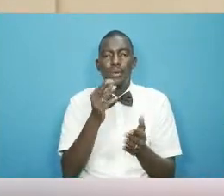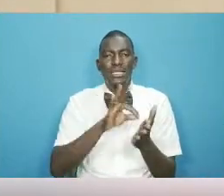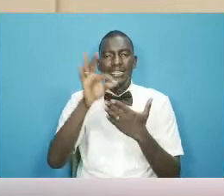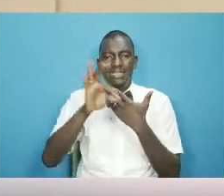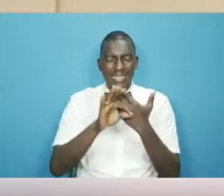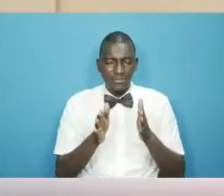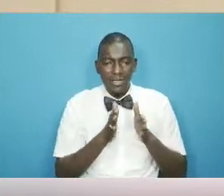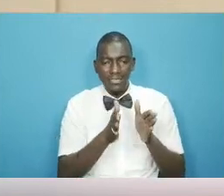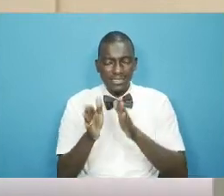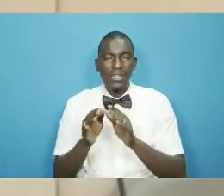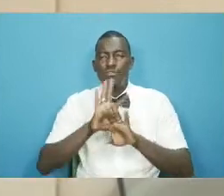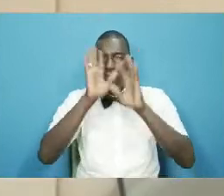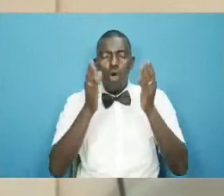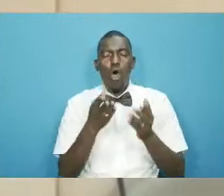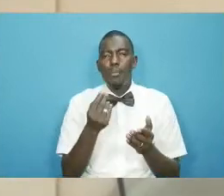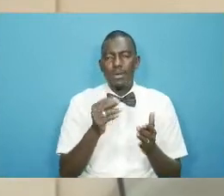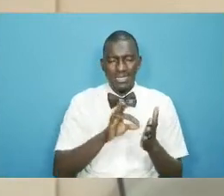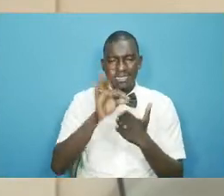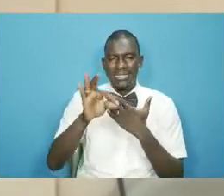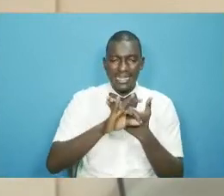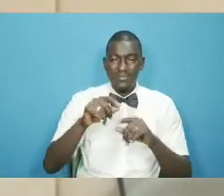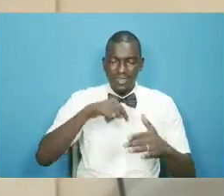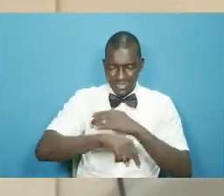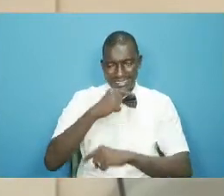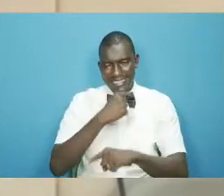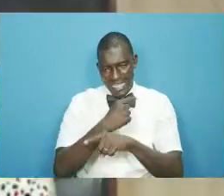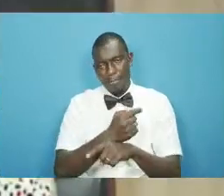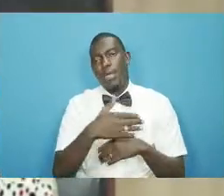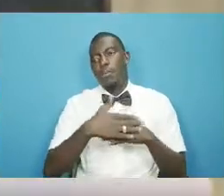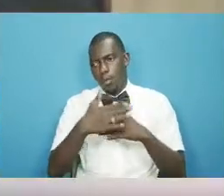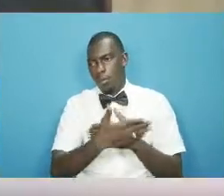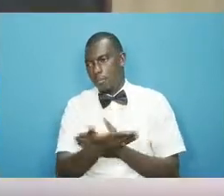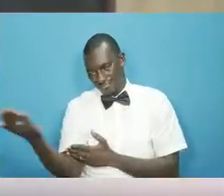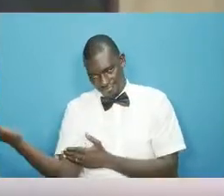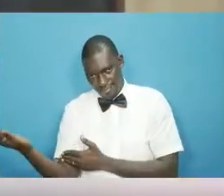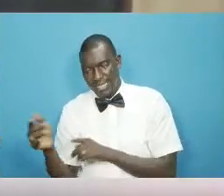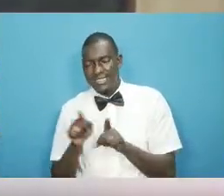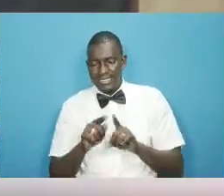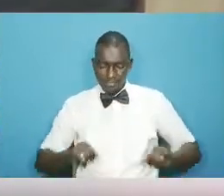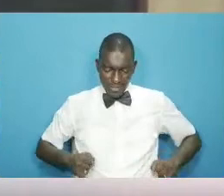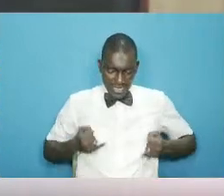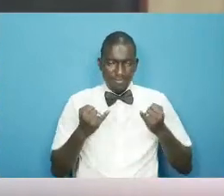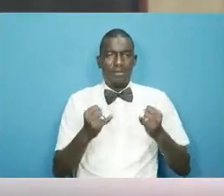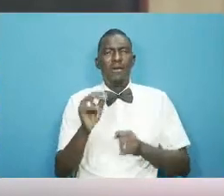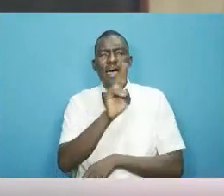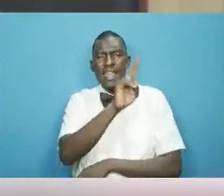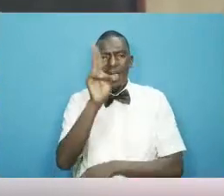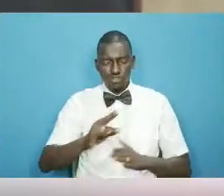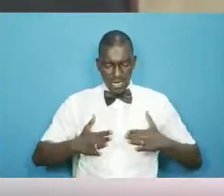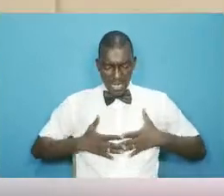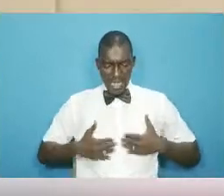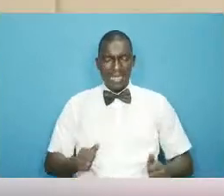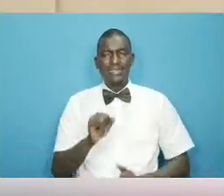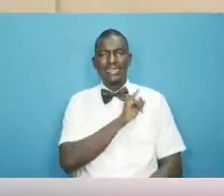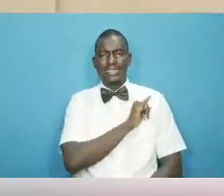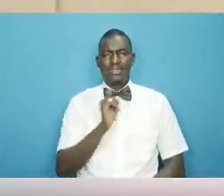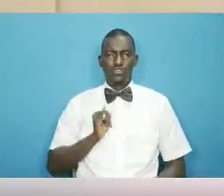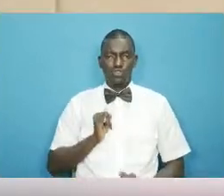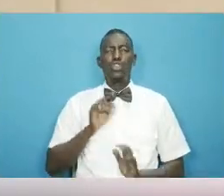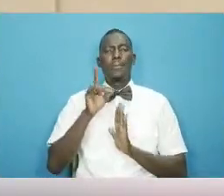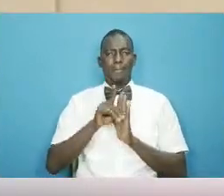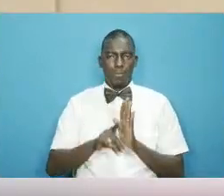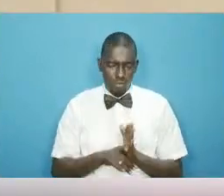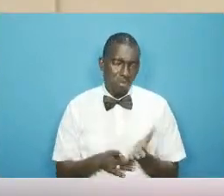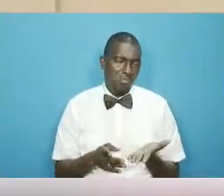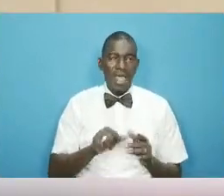for all cash transfers in the Gambia. Implement a national health insurance scheme